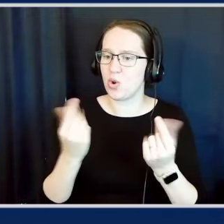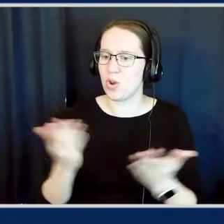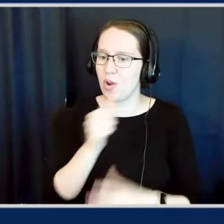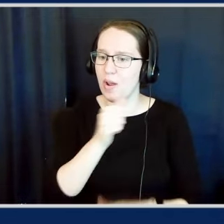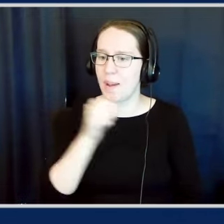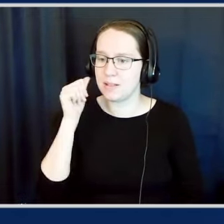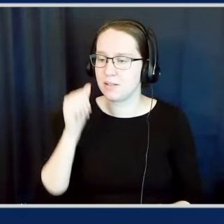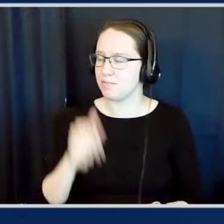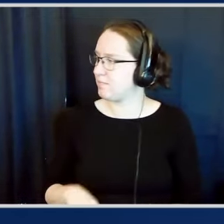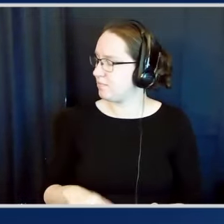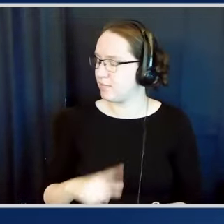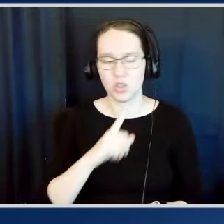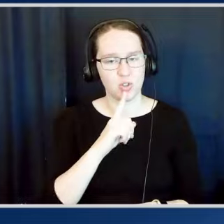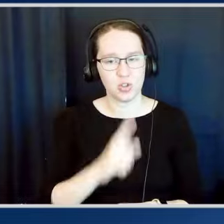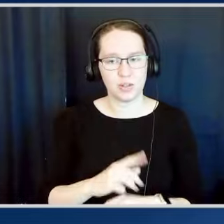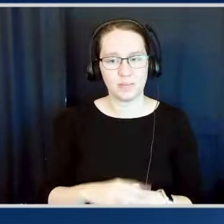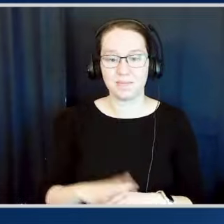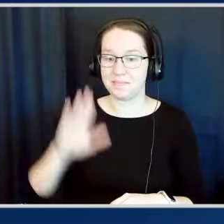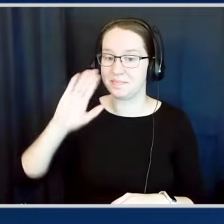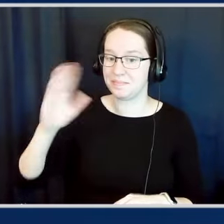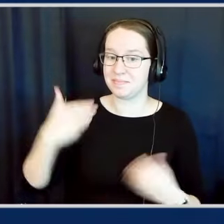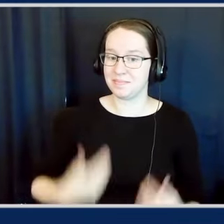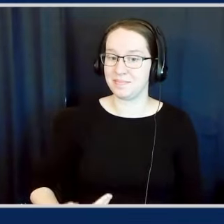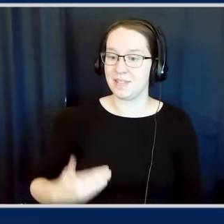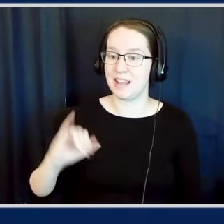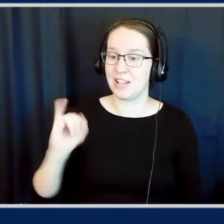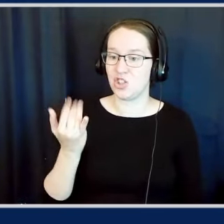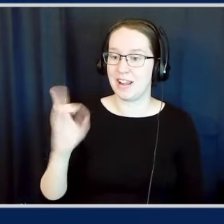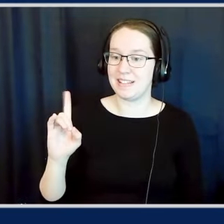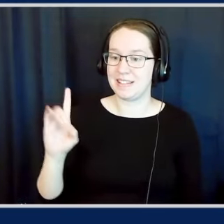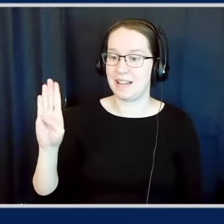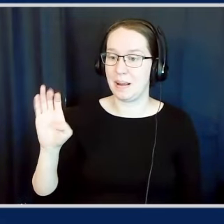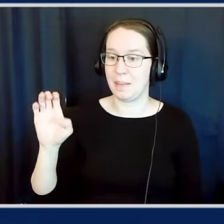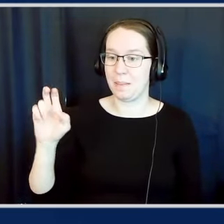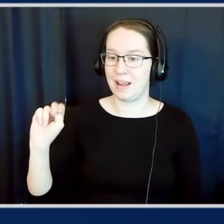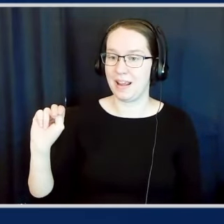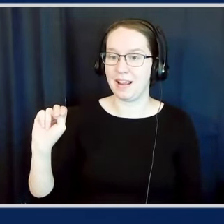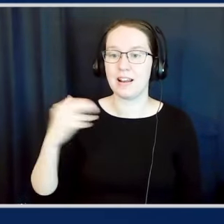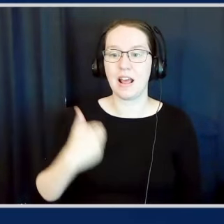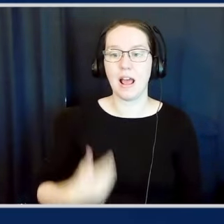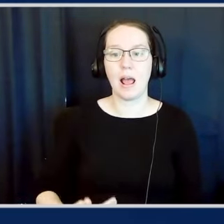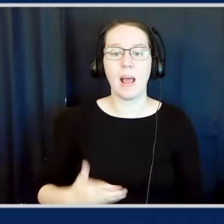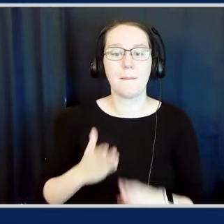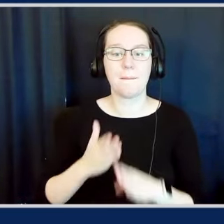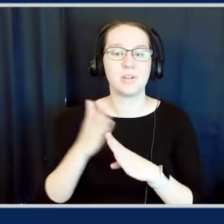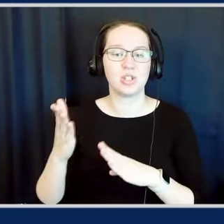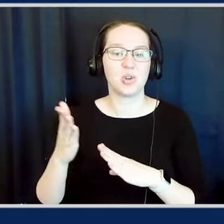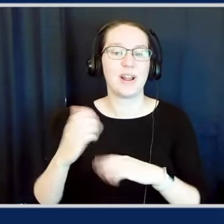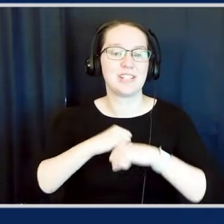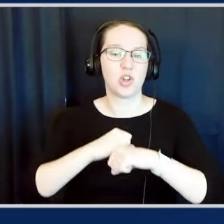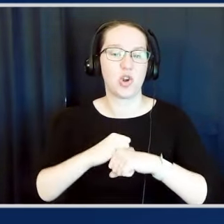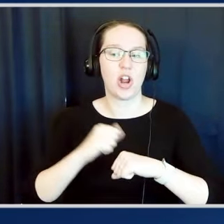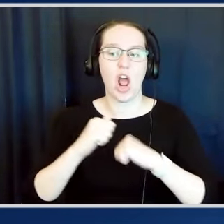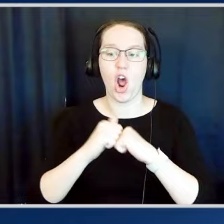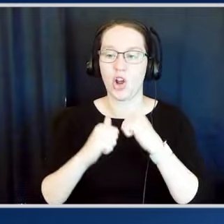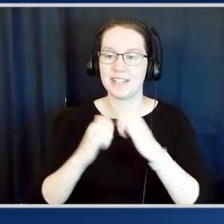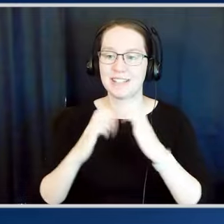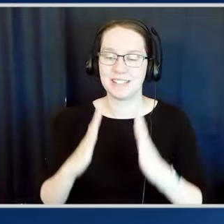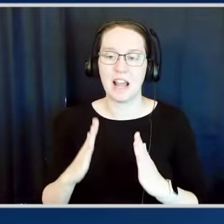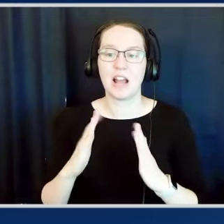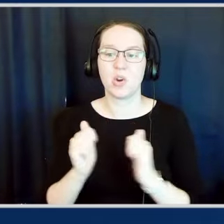absolutely. So, hi, I am JD Bean. I am a principal security architect with Amazon EC2, right? That's